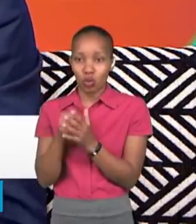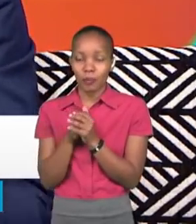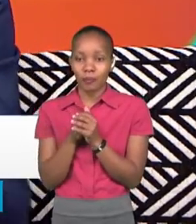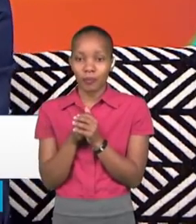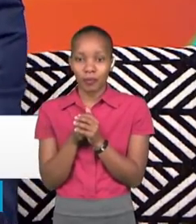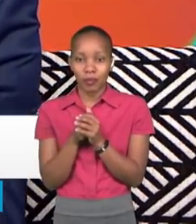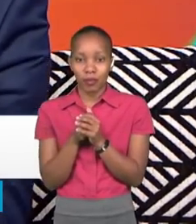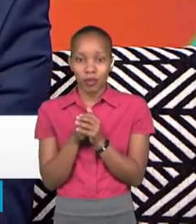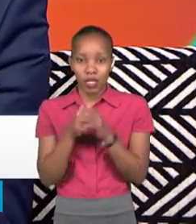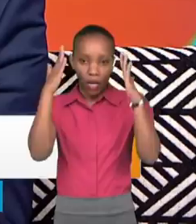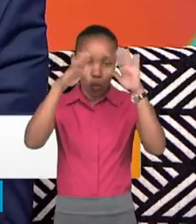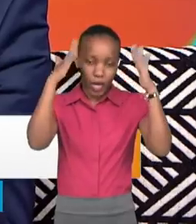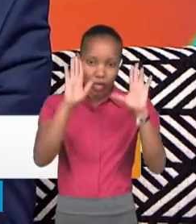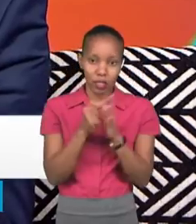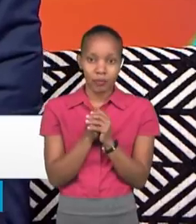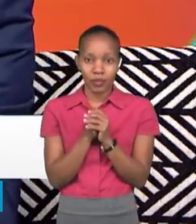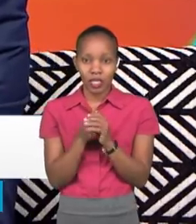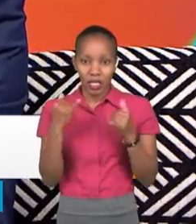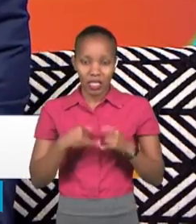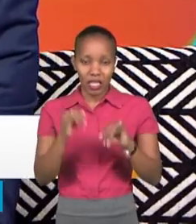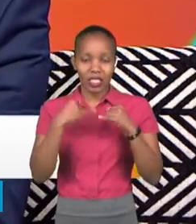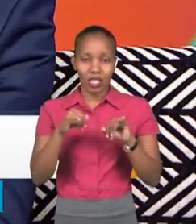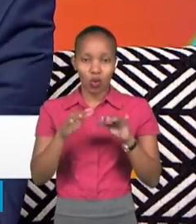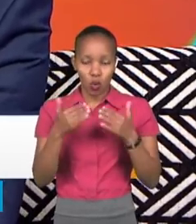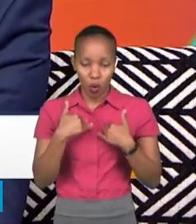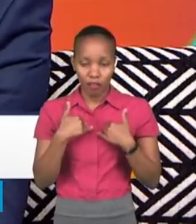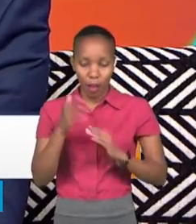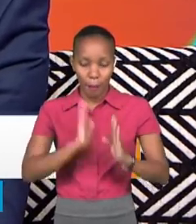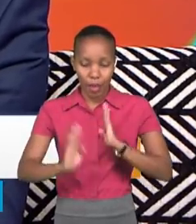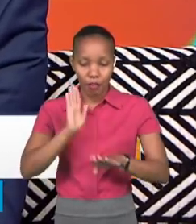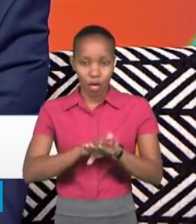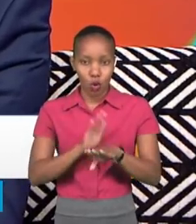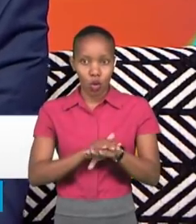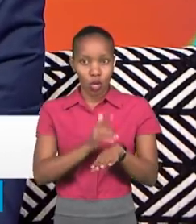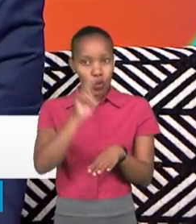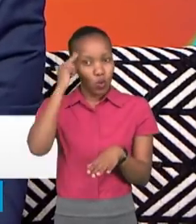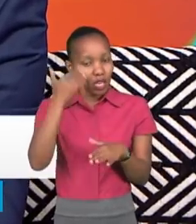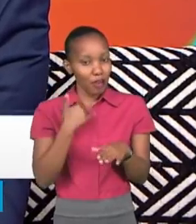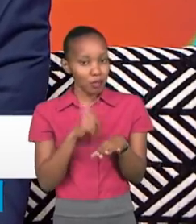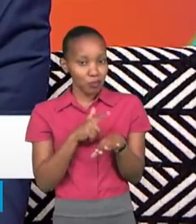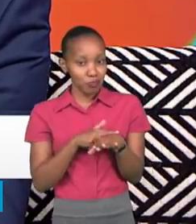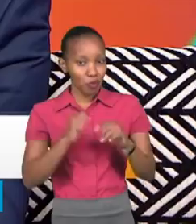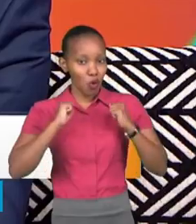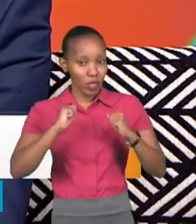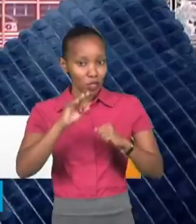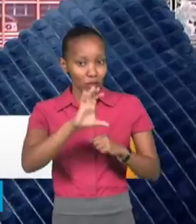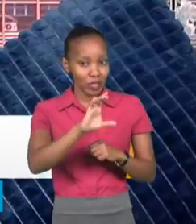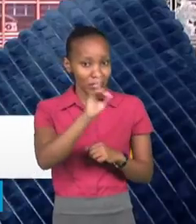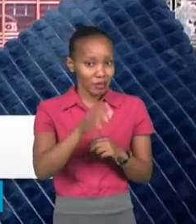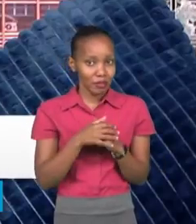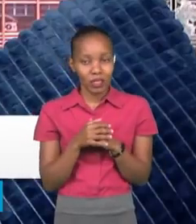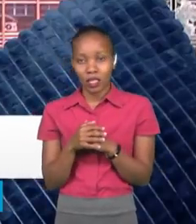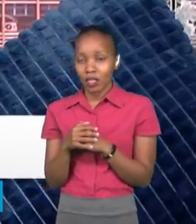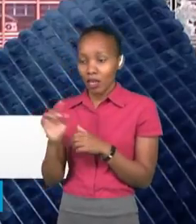just awareness and also just trying to be disciplined. Do you think we'll be having such seasons for Wazito? You know, first